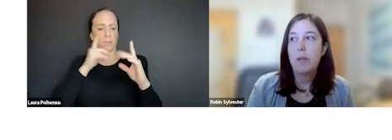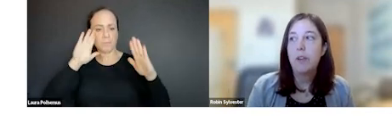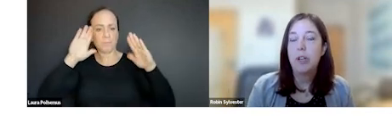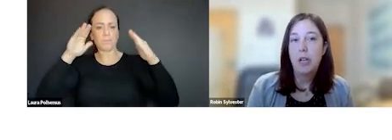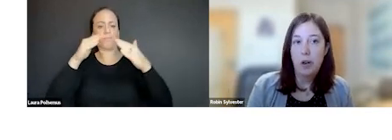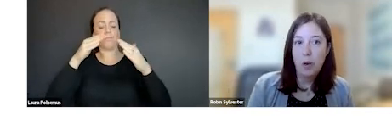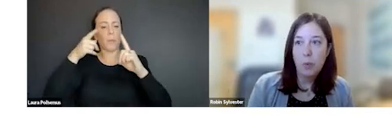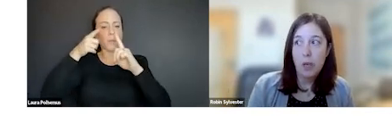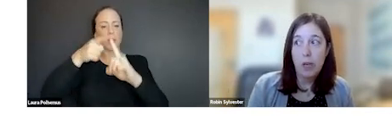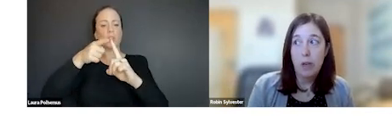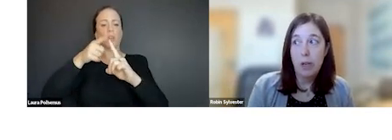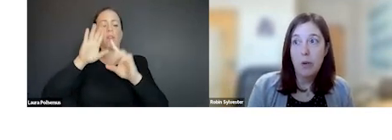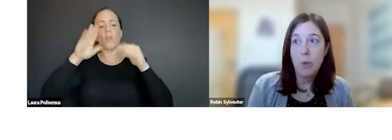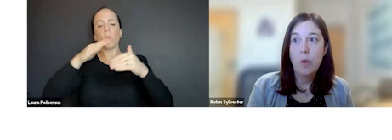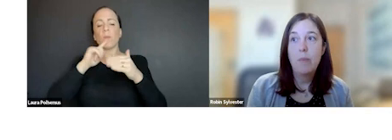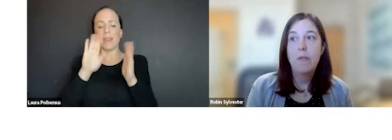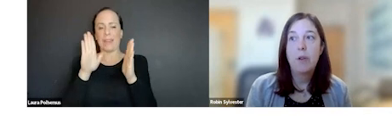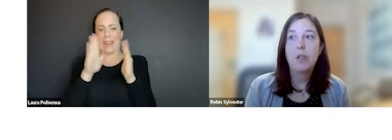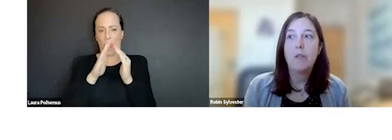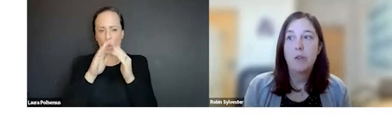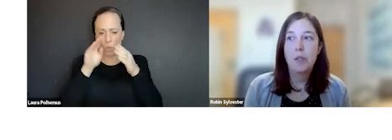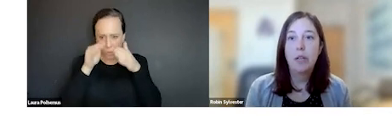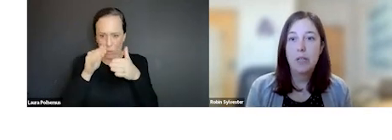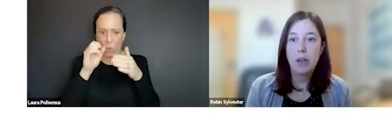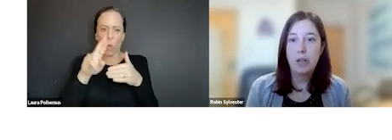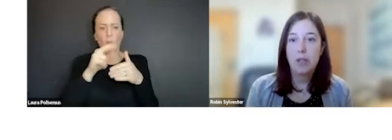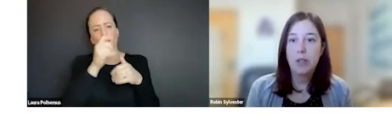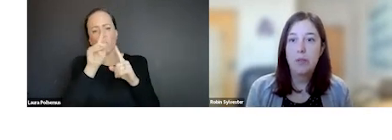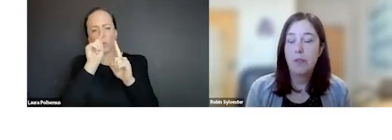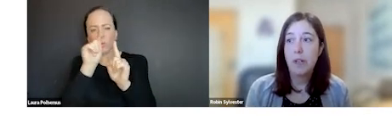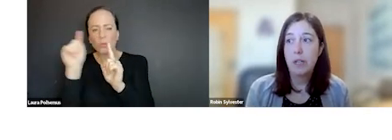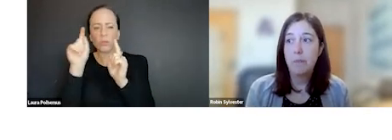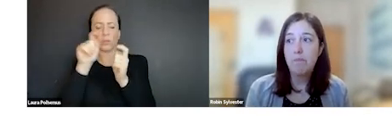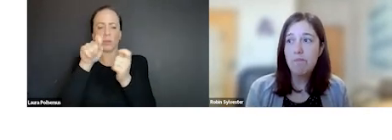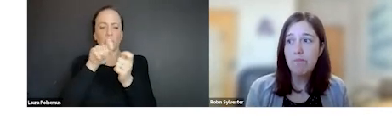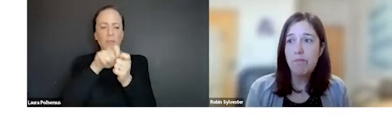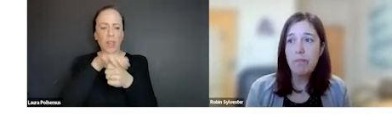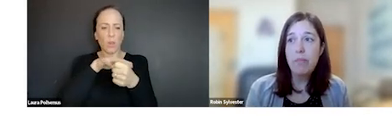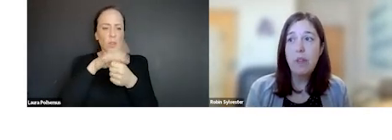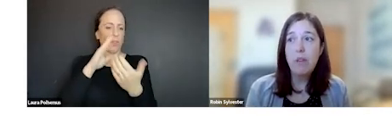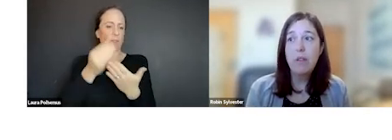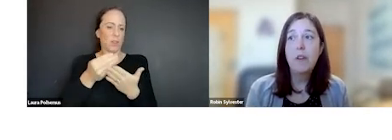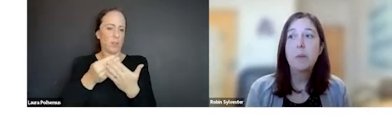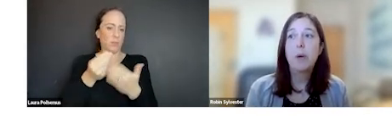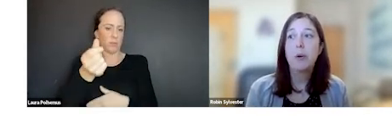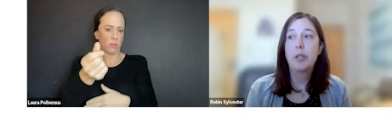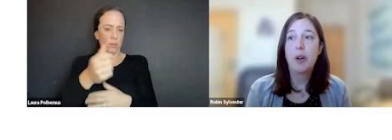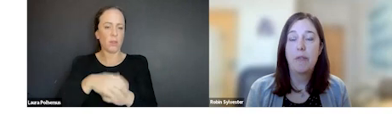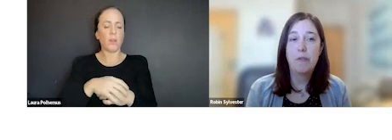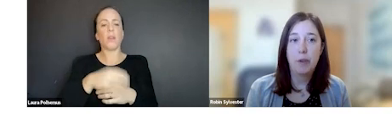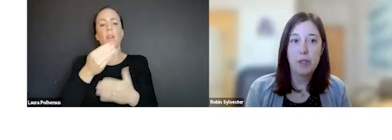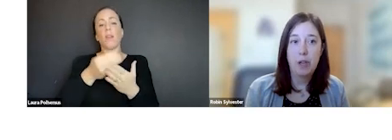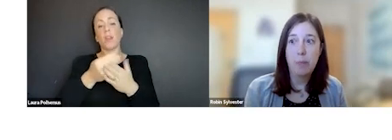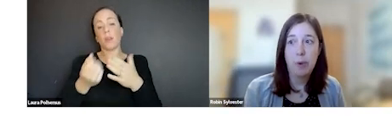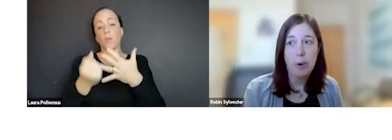focus can be very narrow in one area, or they may focus on a few select areas for funding. Their funding priorities are